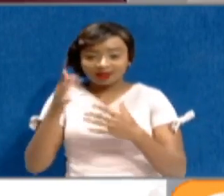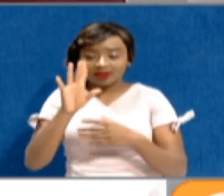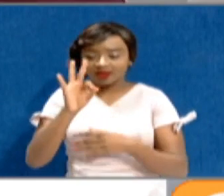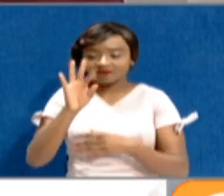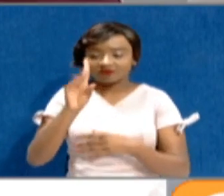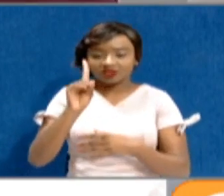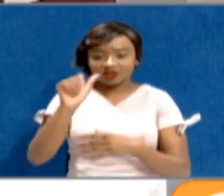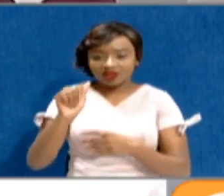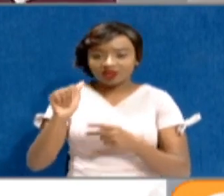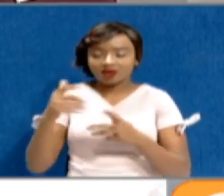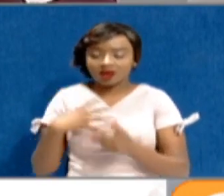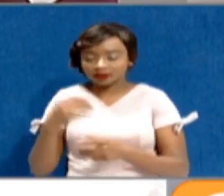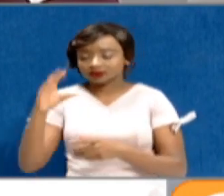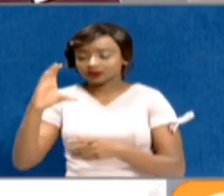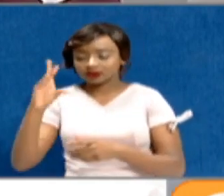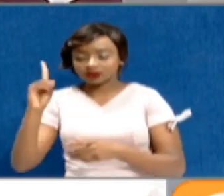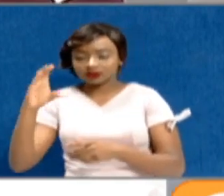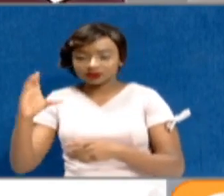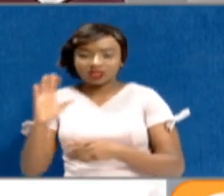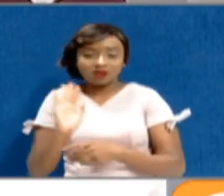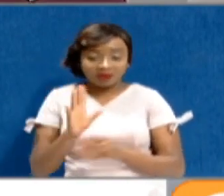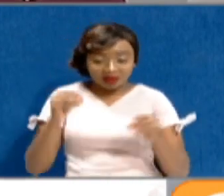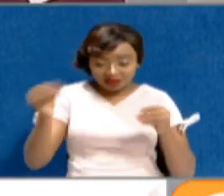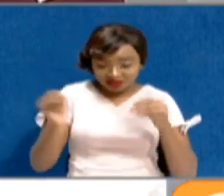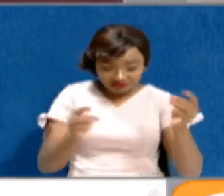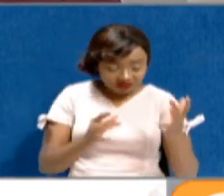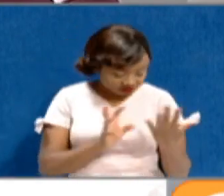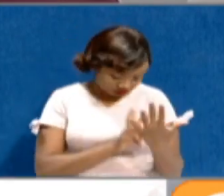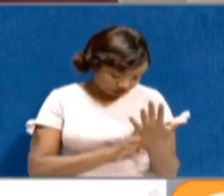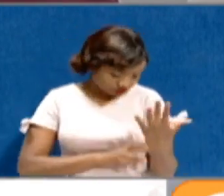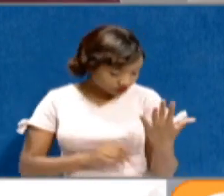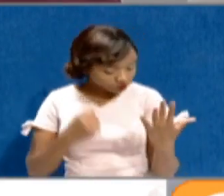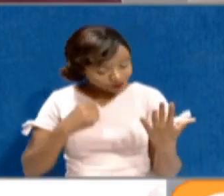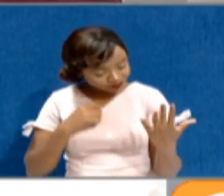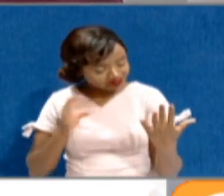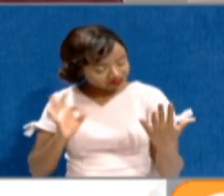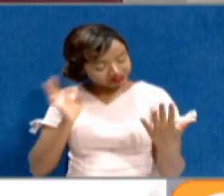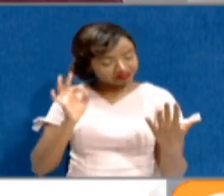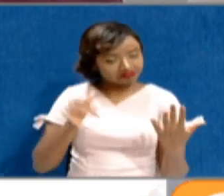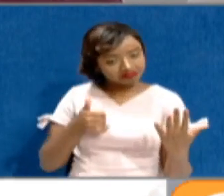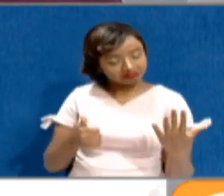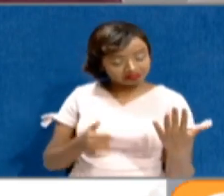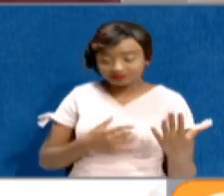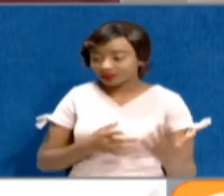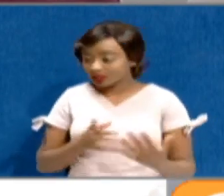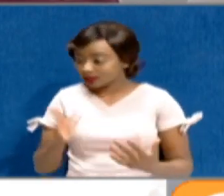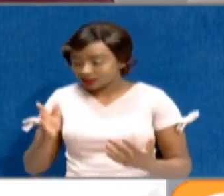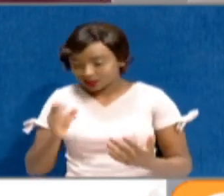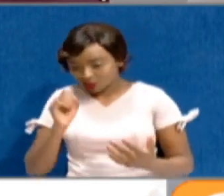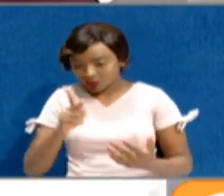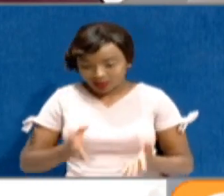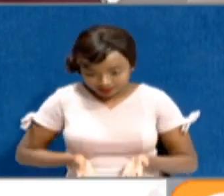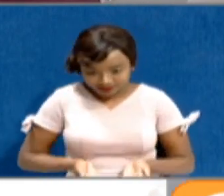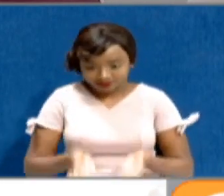FDA, that's the Food and Drug Administration. You take it to them. They say, okay, good. It looks like you are onto a good thing. Then they allow you to develop